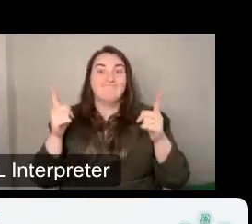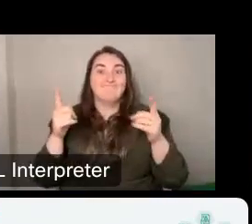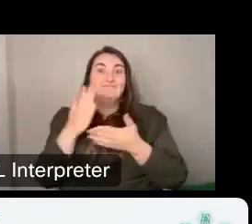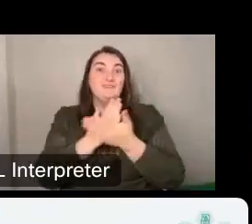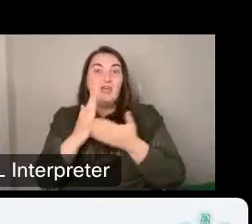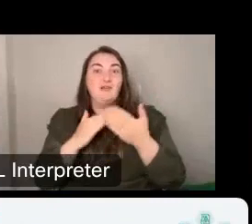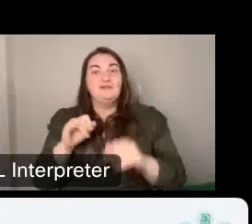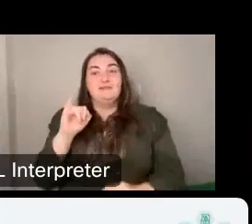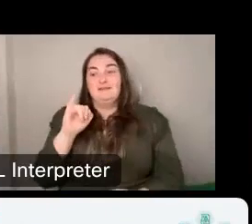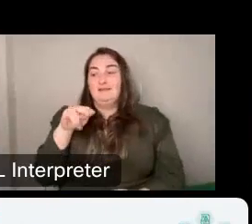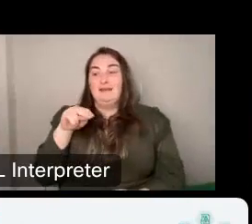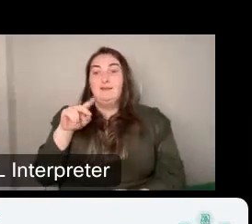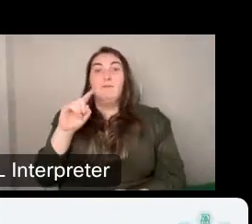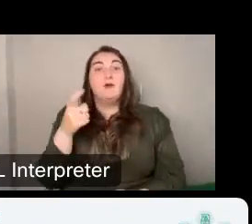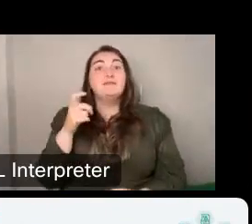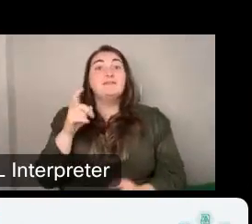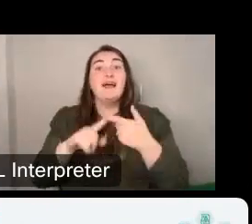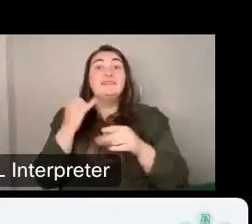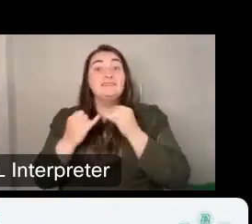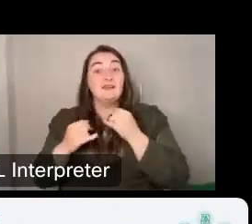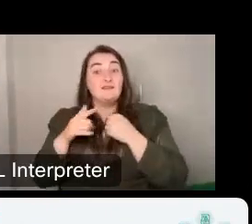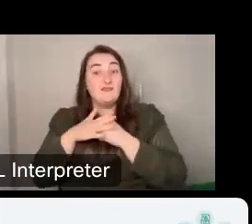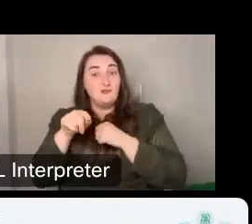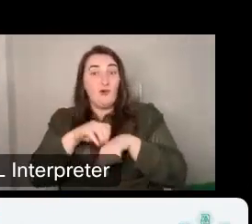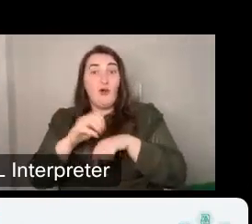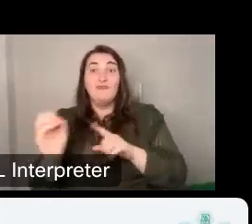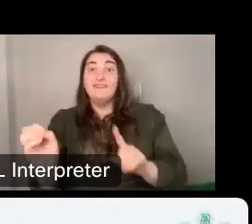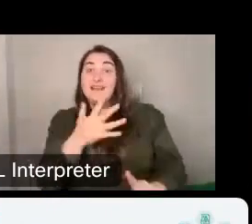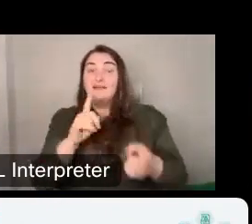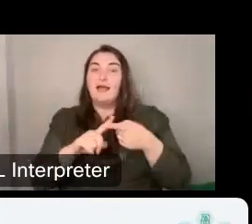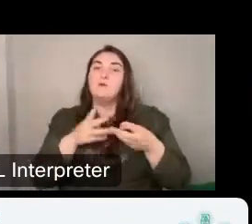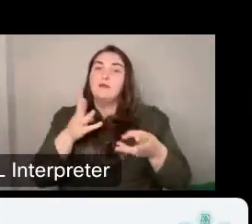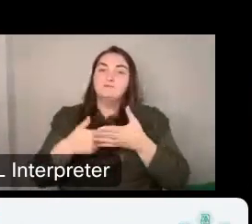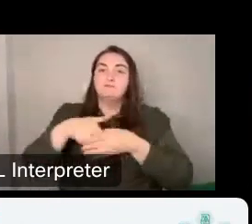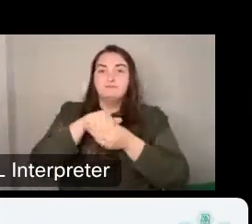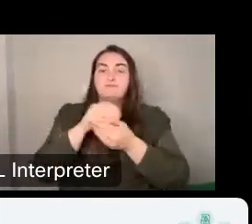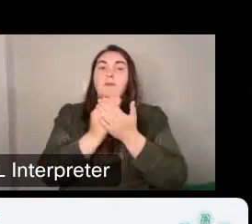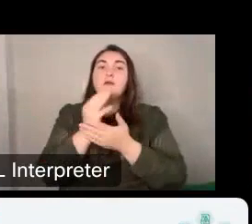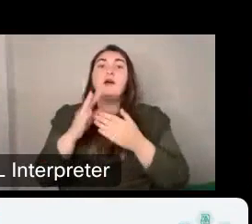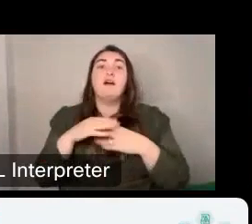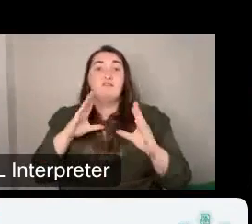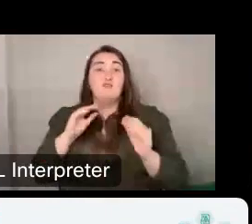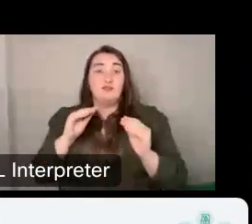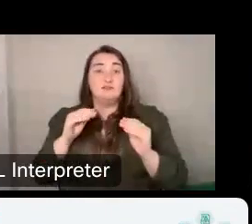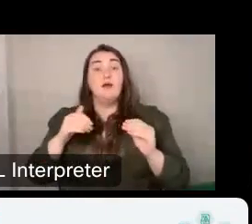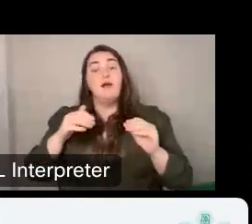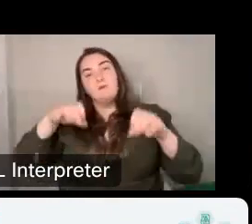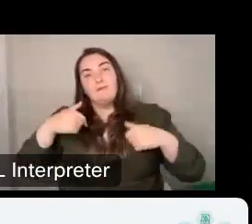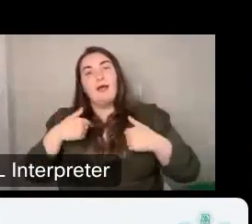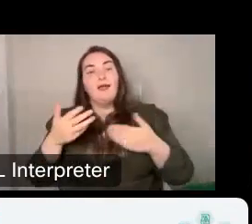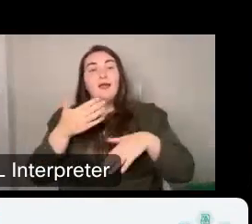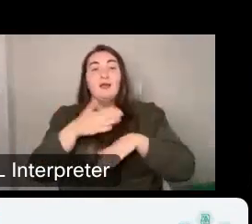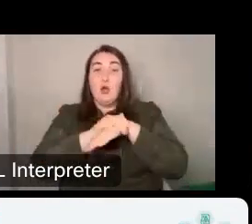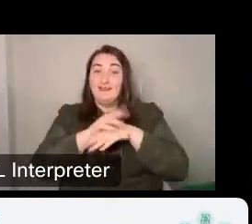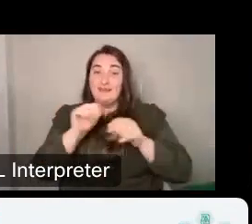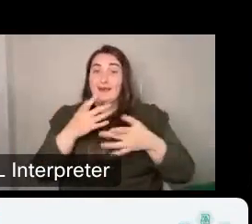shared inbox, and details of that are on the slide and will be part of the chat box that my colleagues will facilitate